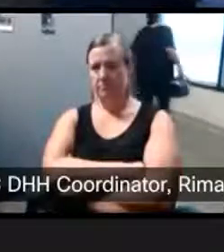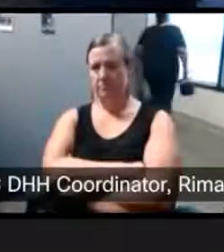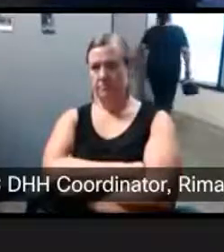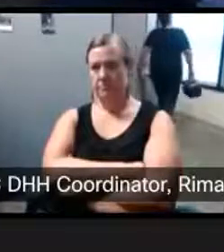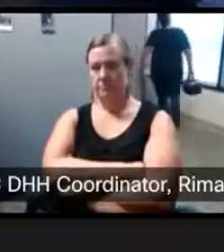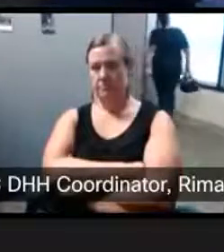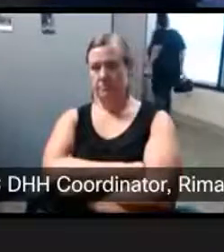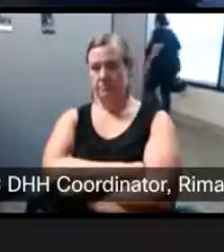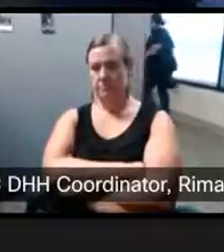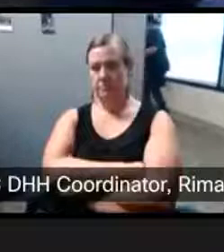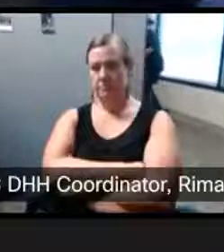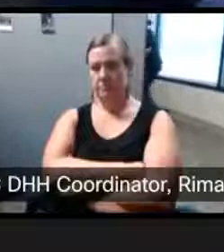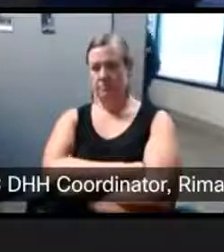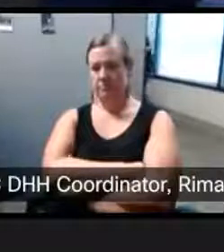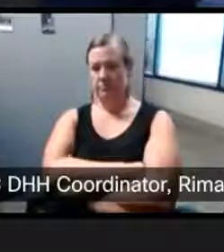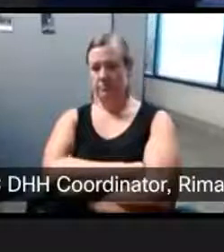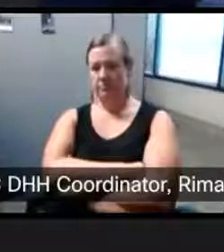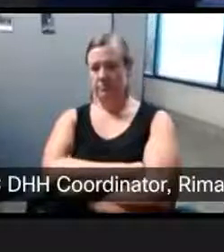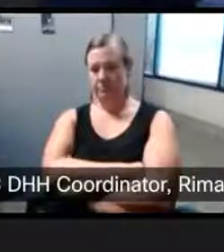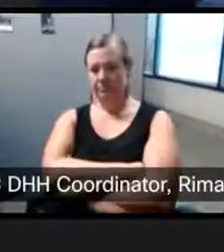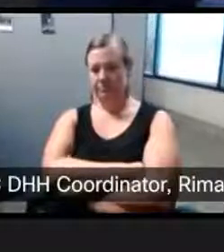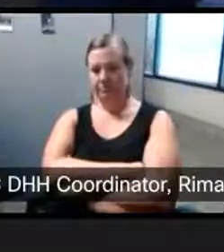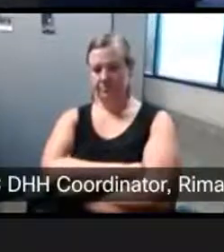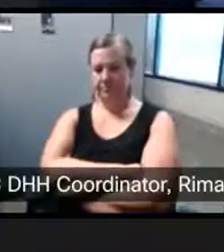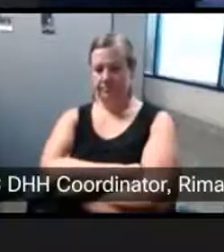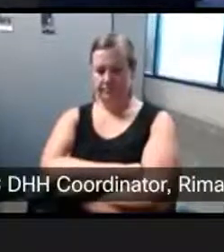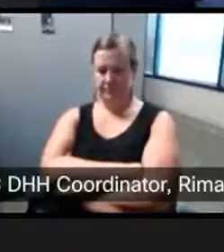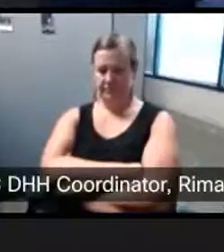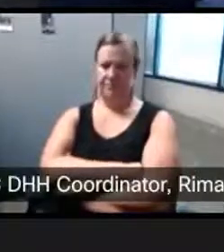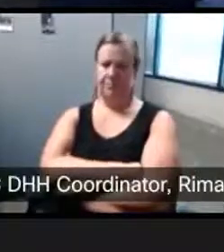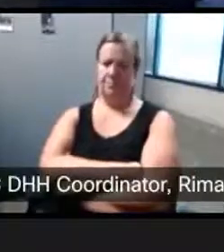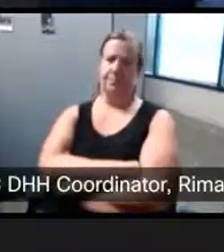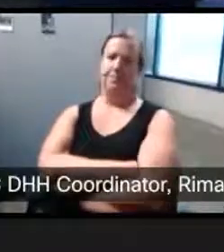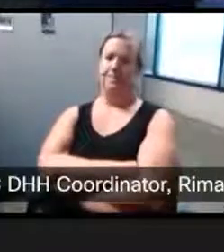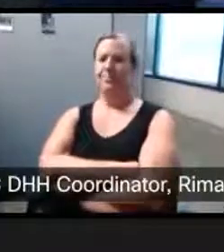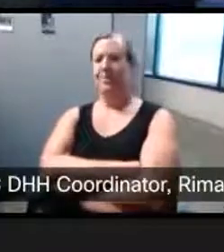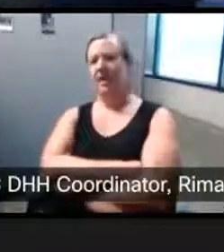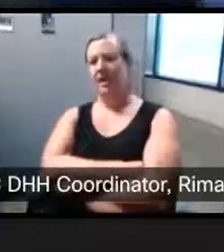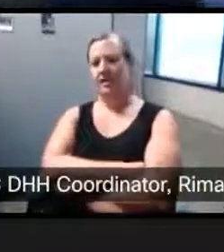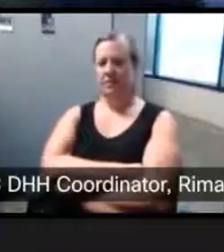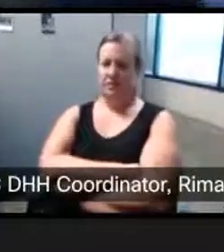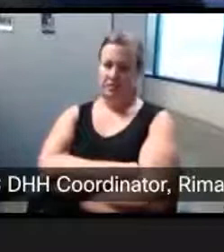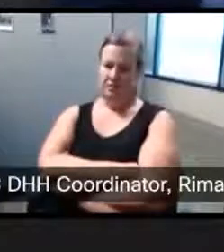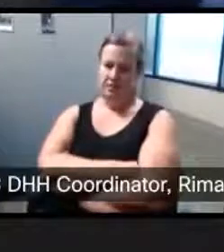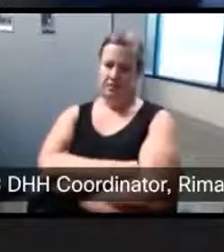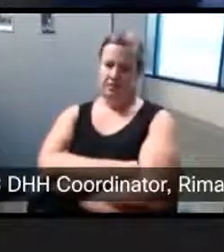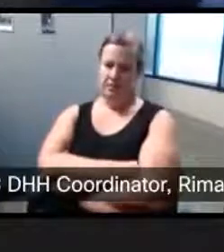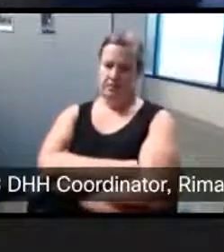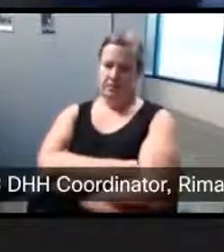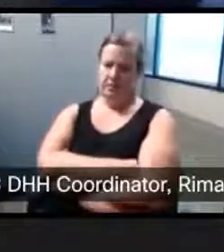in the process of looking at developing a different updated contract for 880,